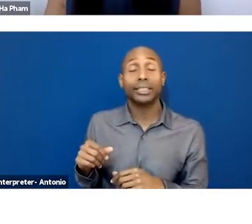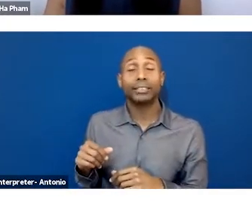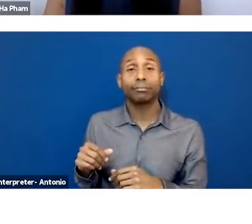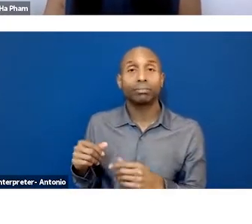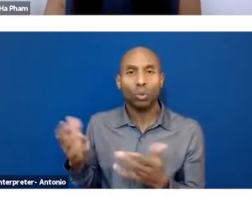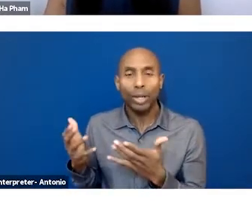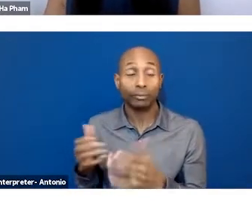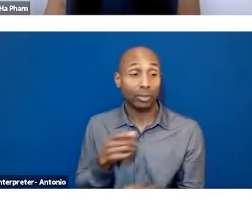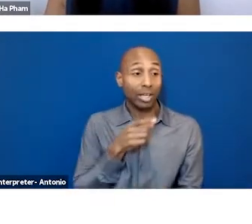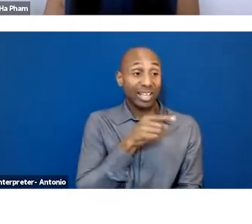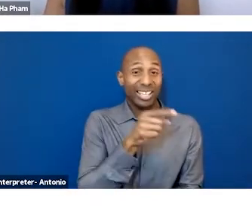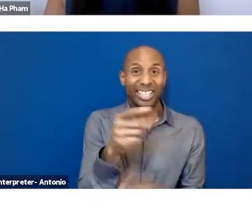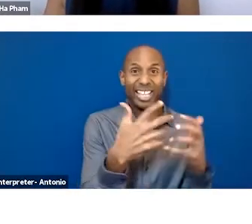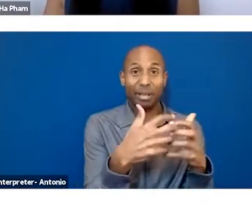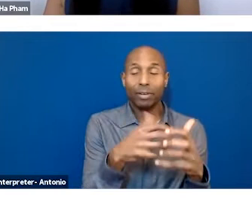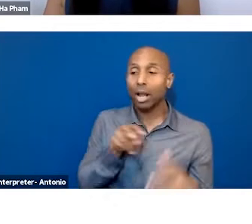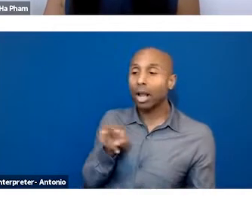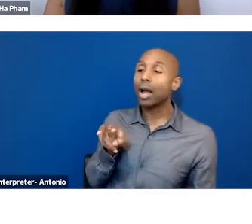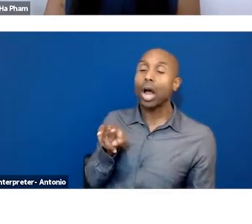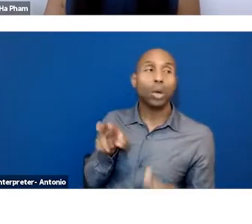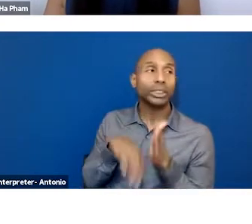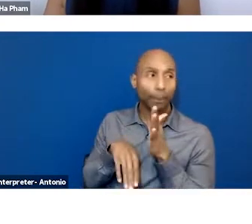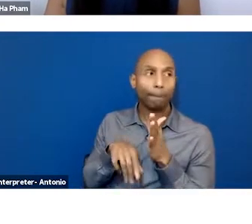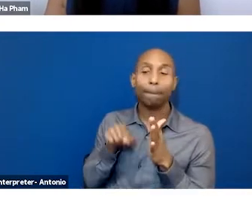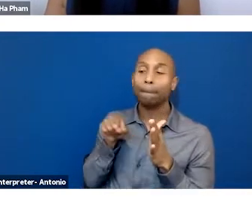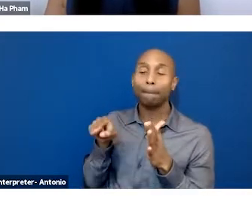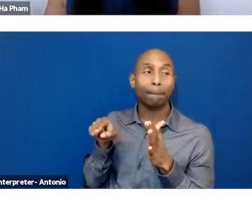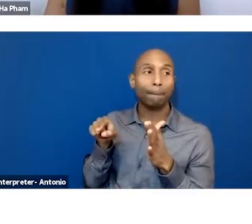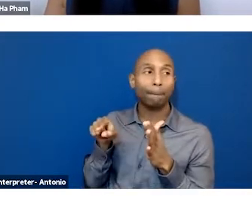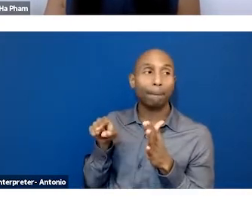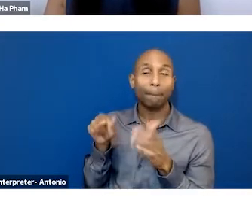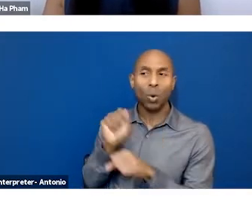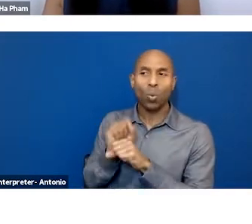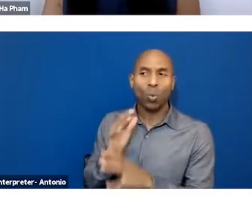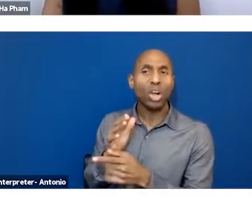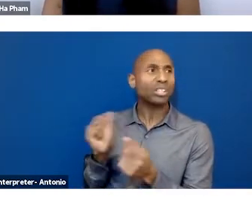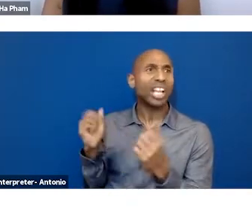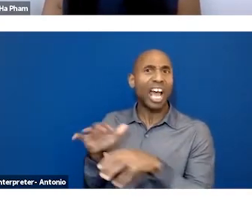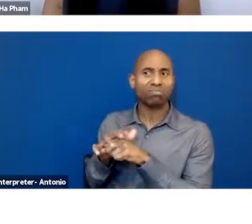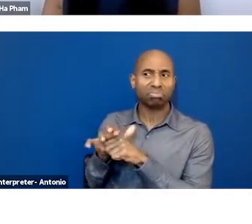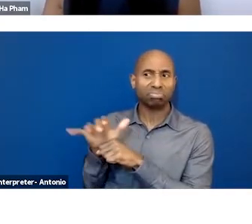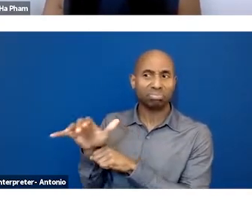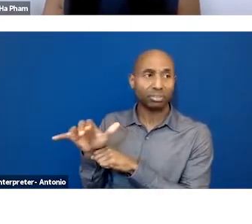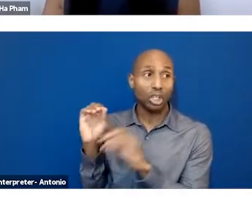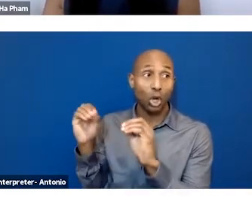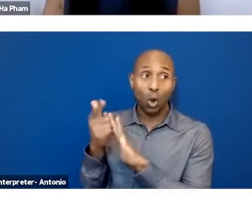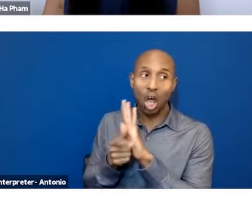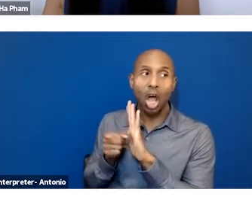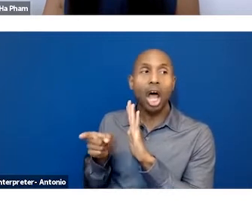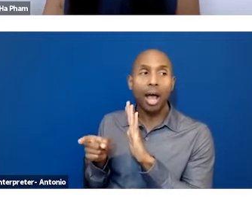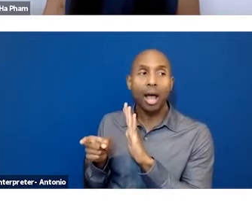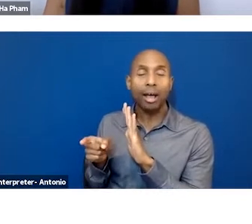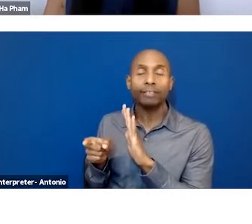manufacturing because they were seen as cheap sources of abundant and unregulated labor. They were also attractive locations